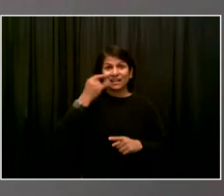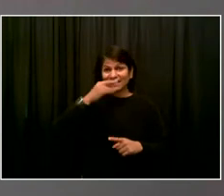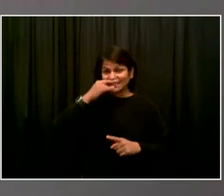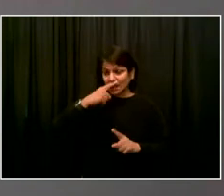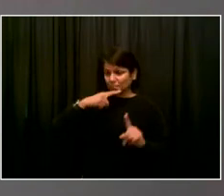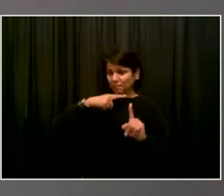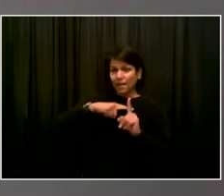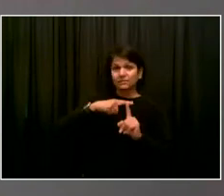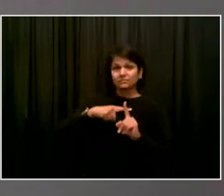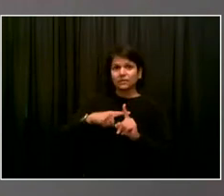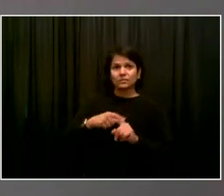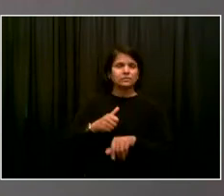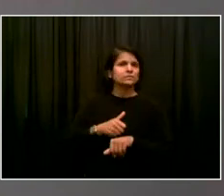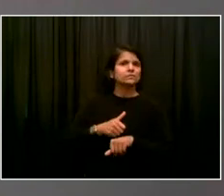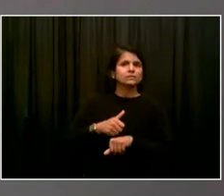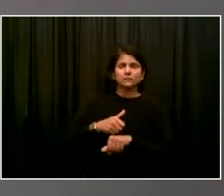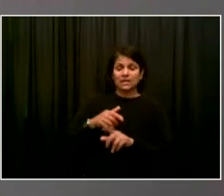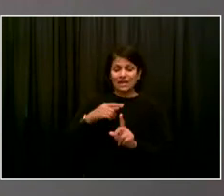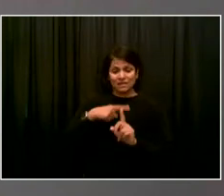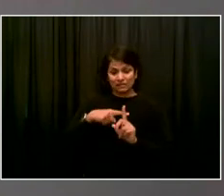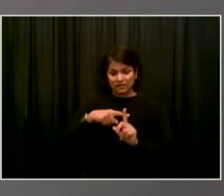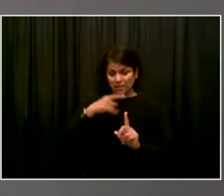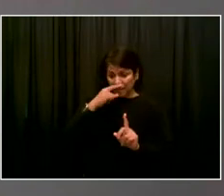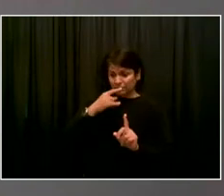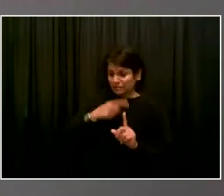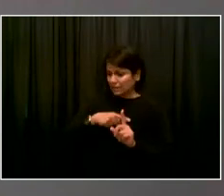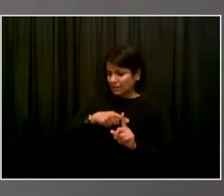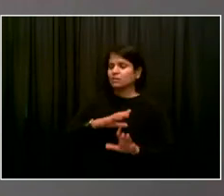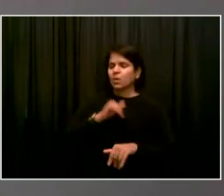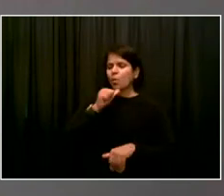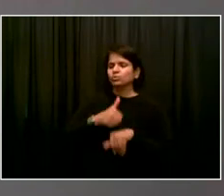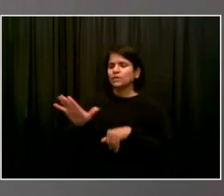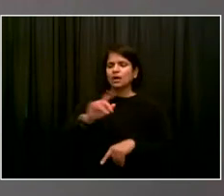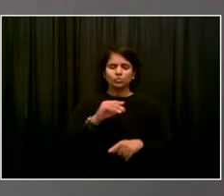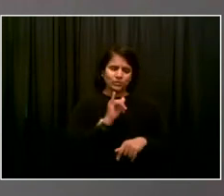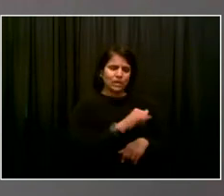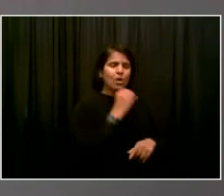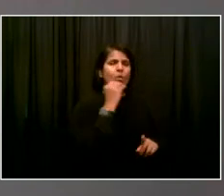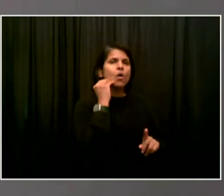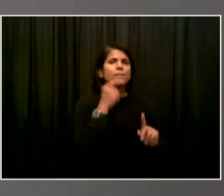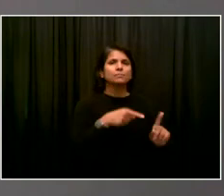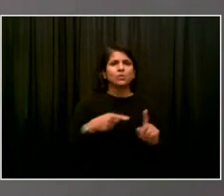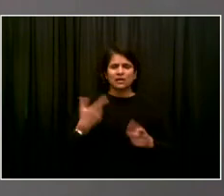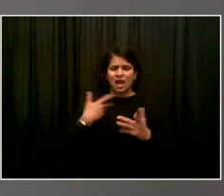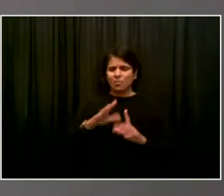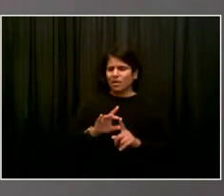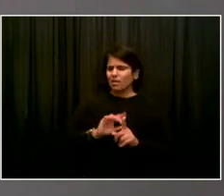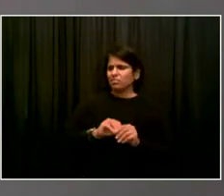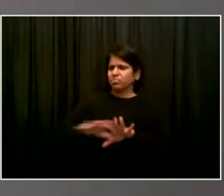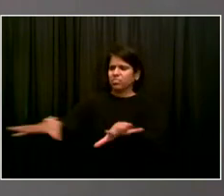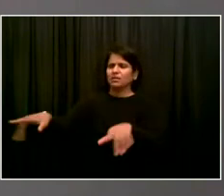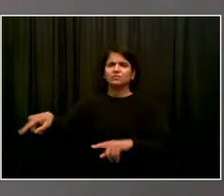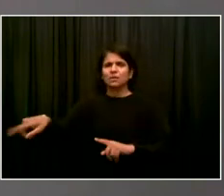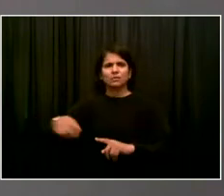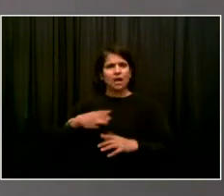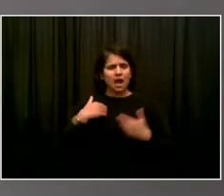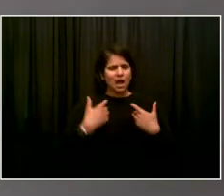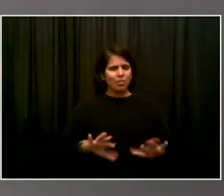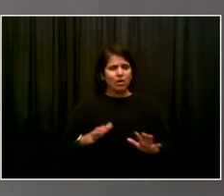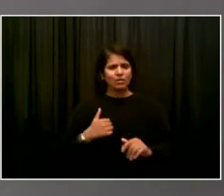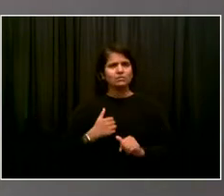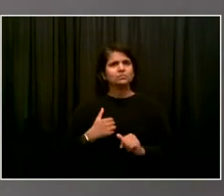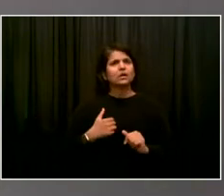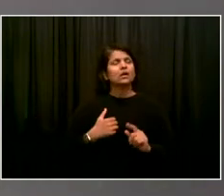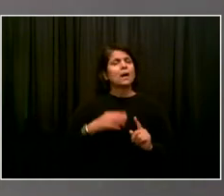kid to school. I can't imagine parents wanting to send their positive kid to school, knowing that their kid